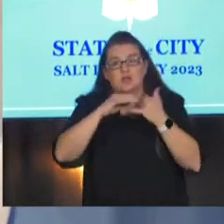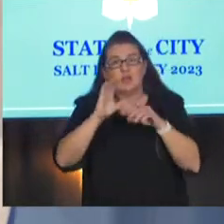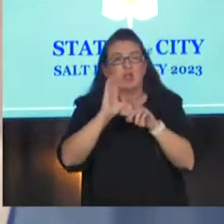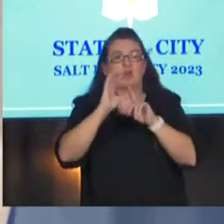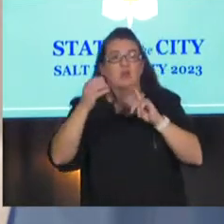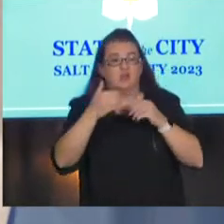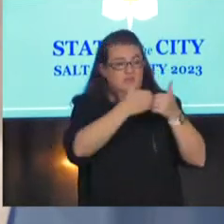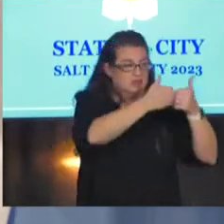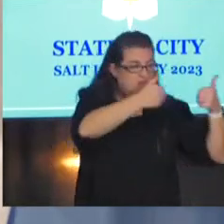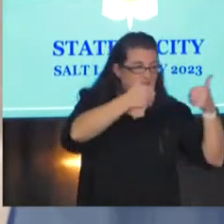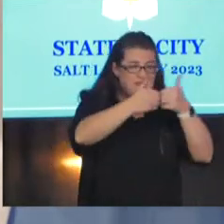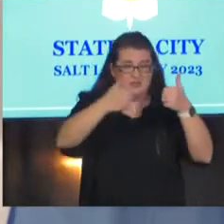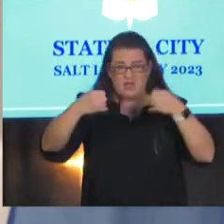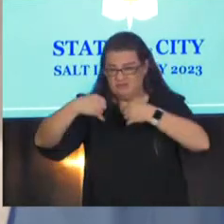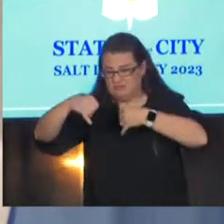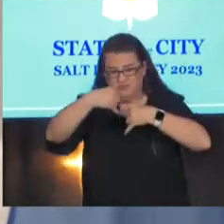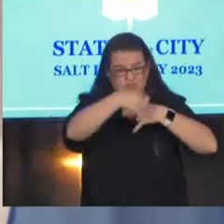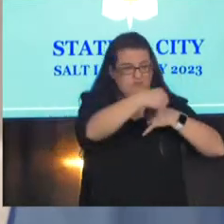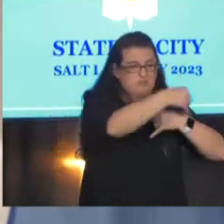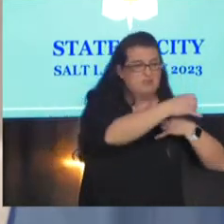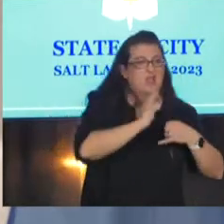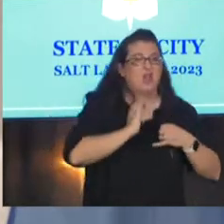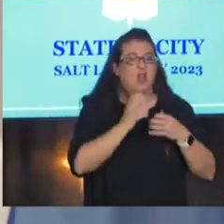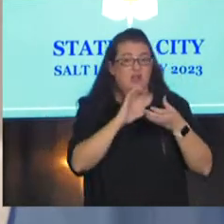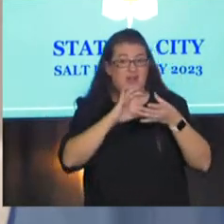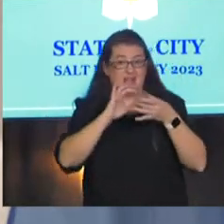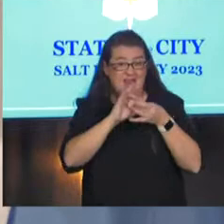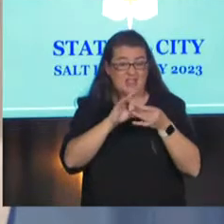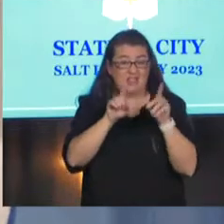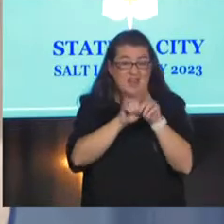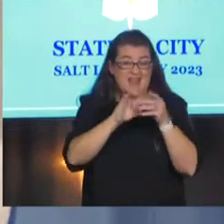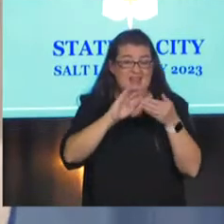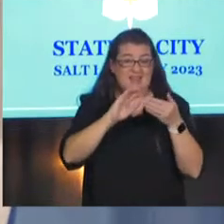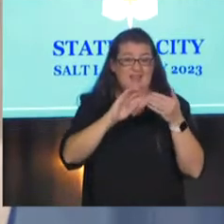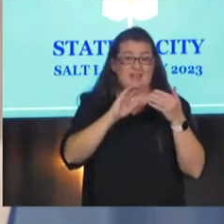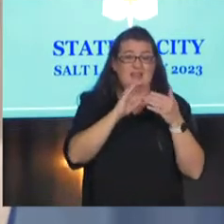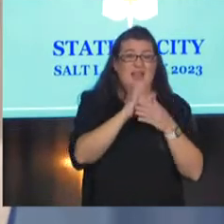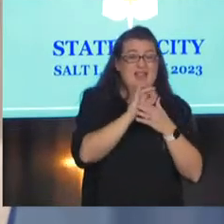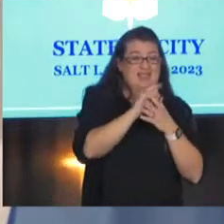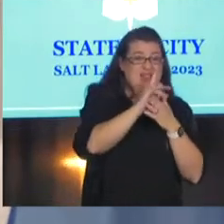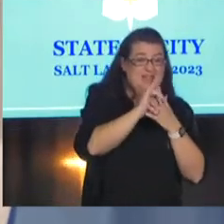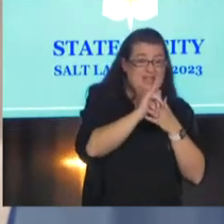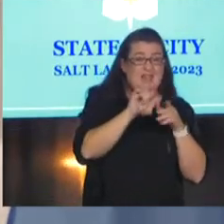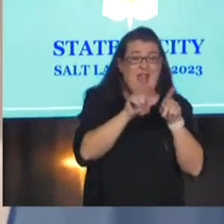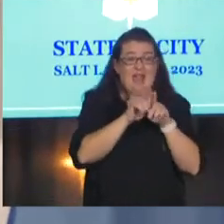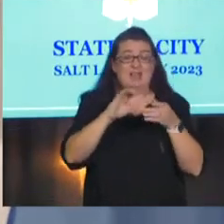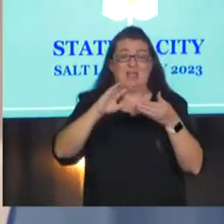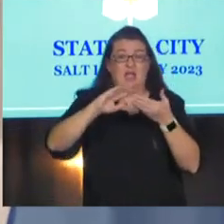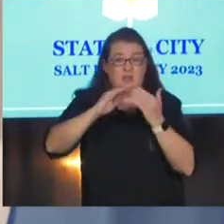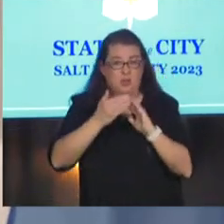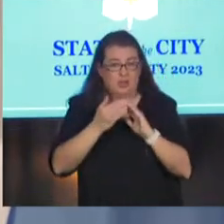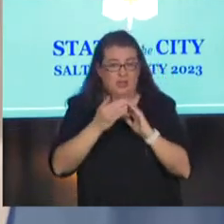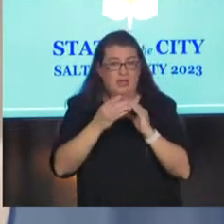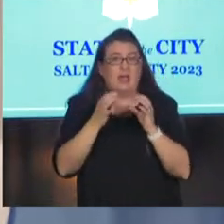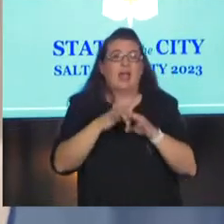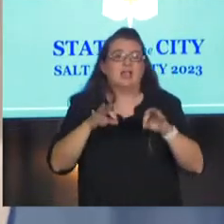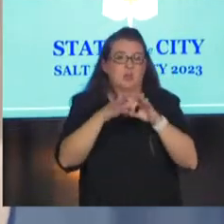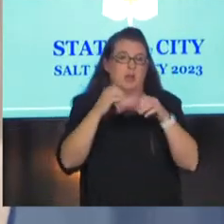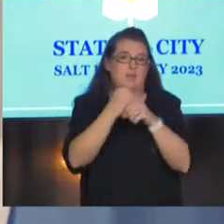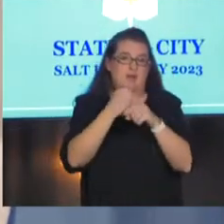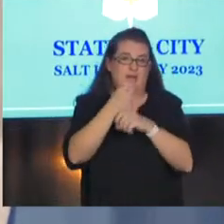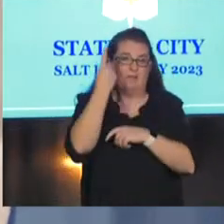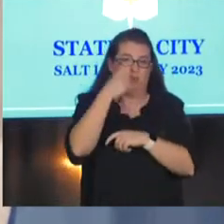culturally. Our connection to each other as a city, as a community, is worth fighting for. But the solution